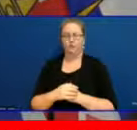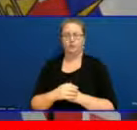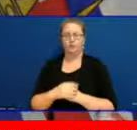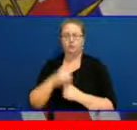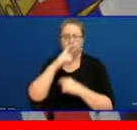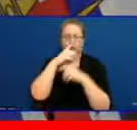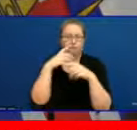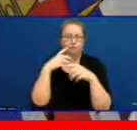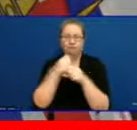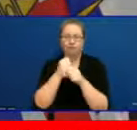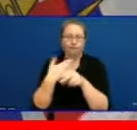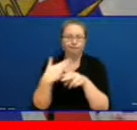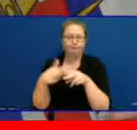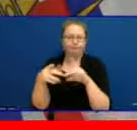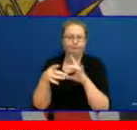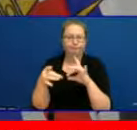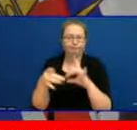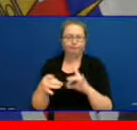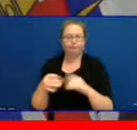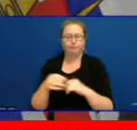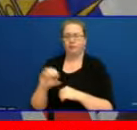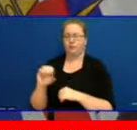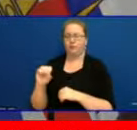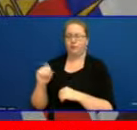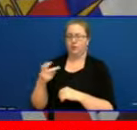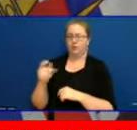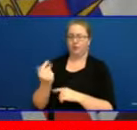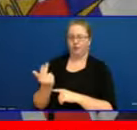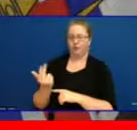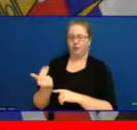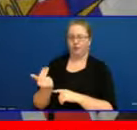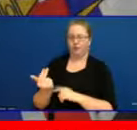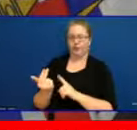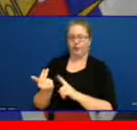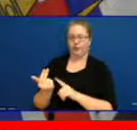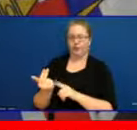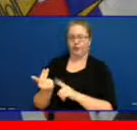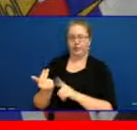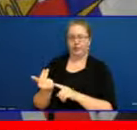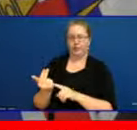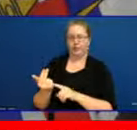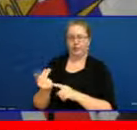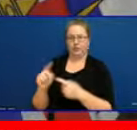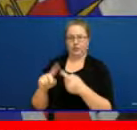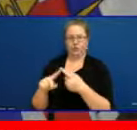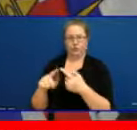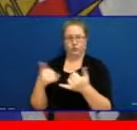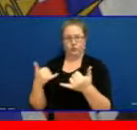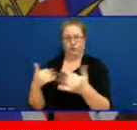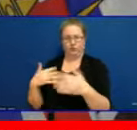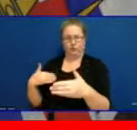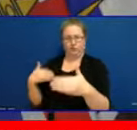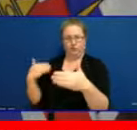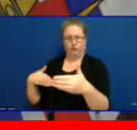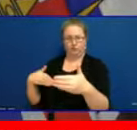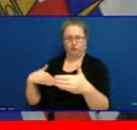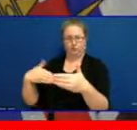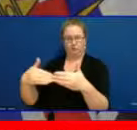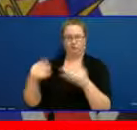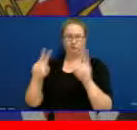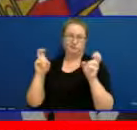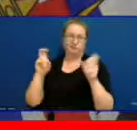going on, is it, in shorthand terms, reasonable to see that September the 13th data from then